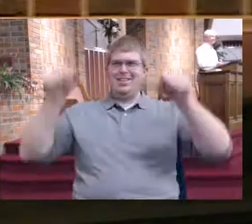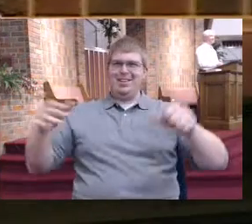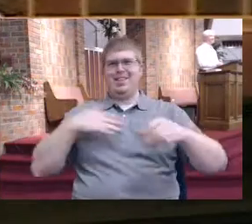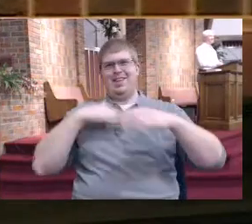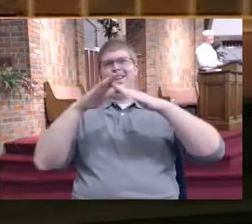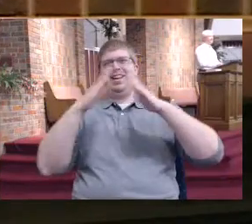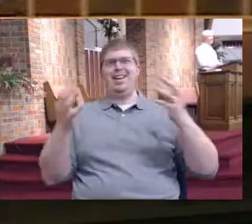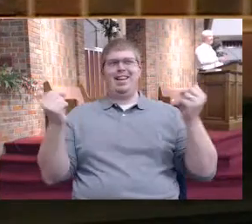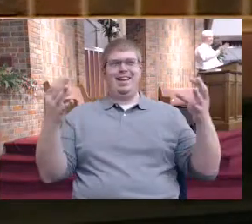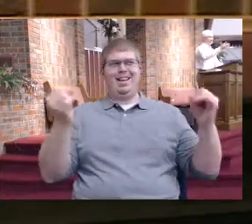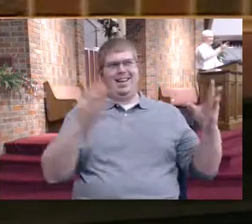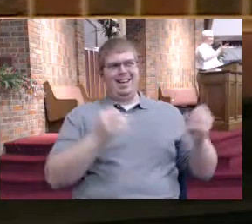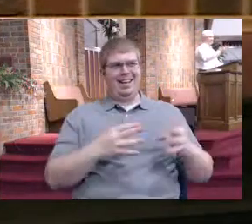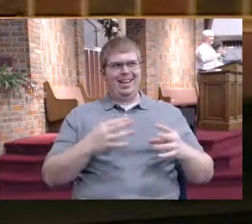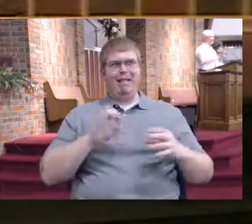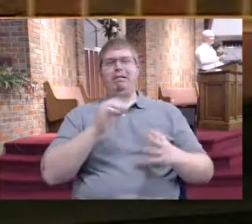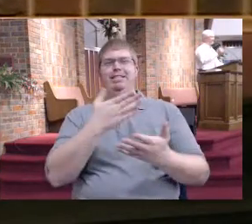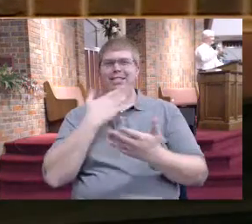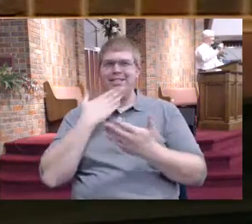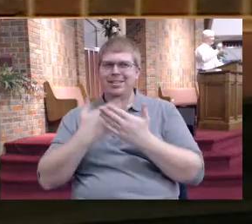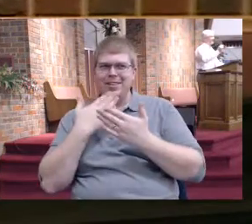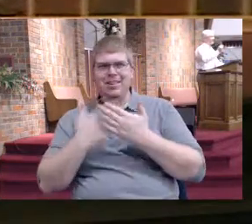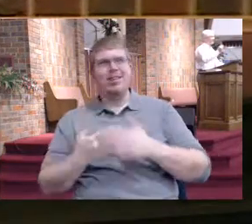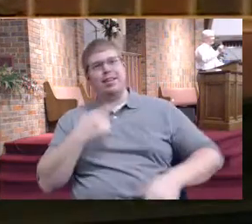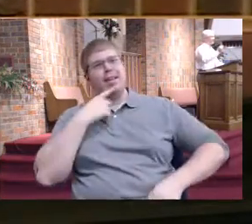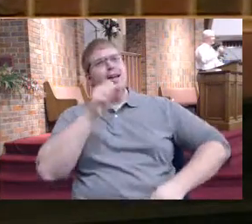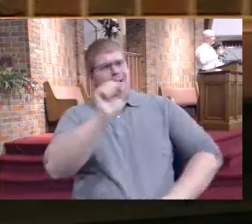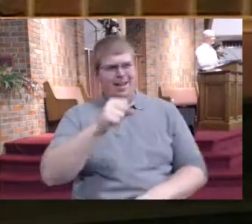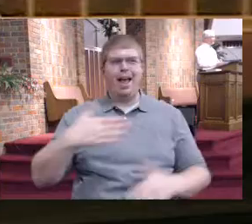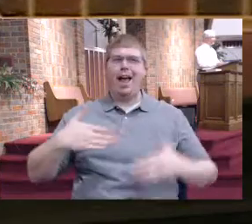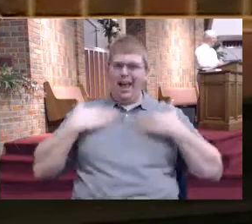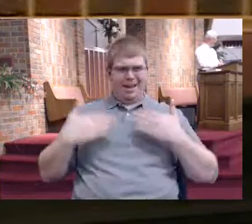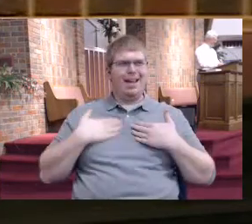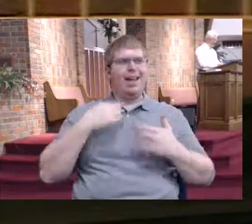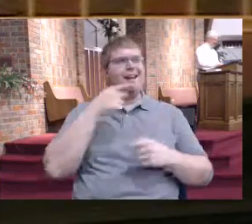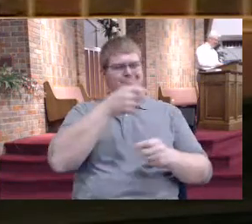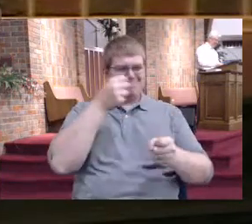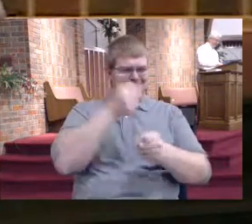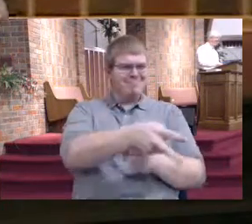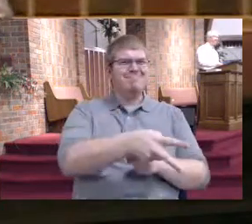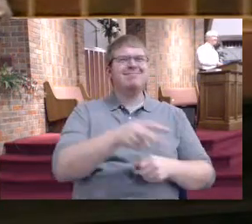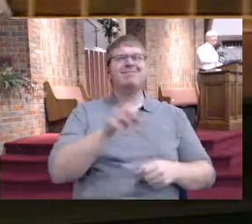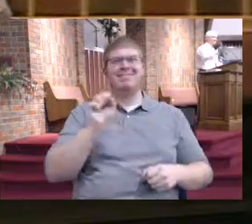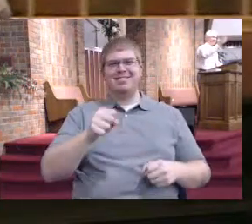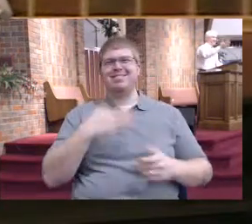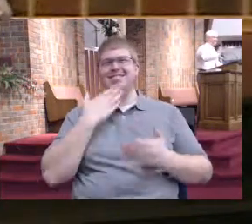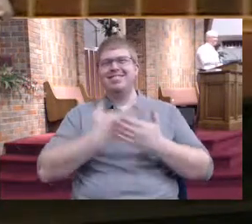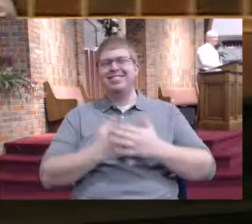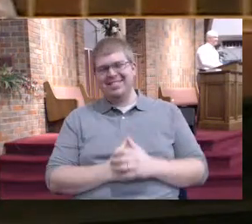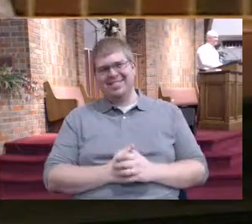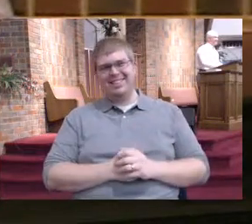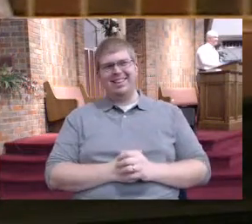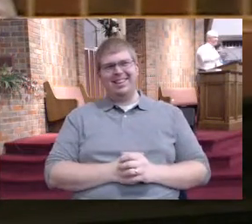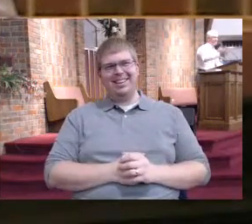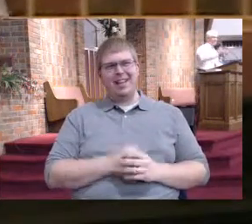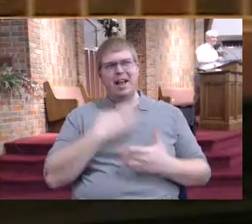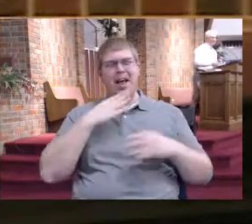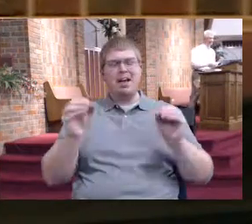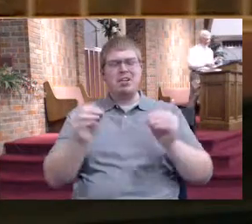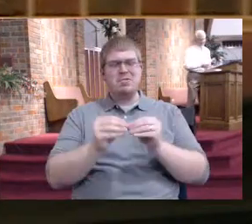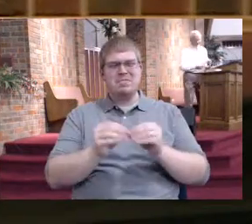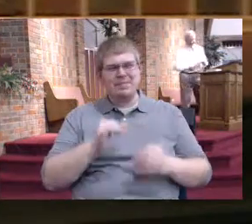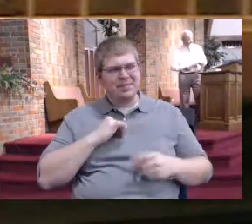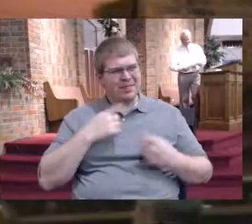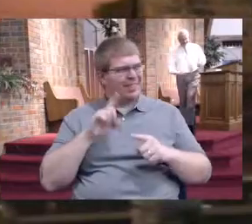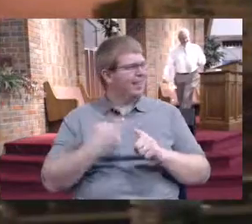So we got off to a good start. He said he was glad the results were what they were on that game. So without any further ado, Adam, you